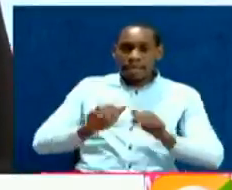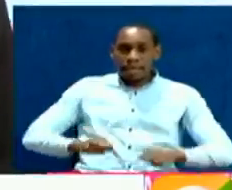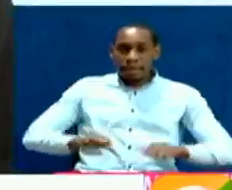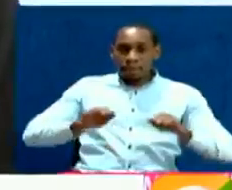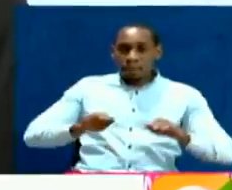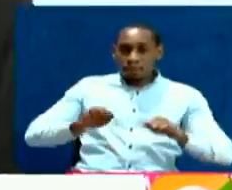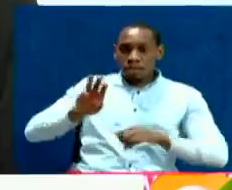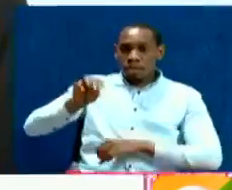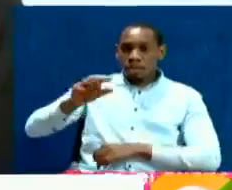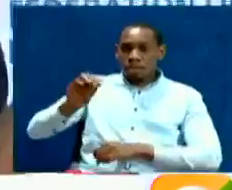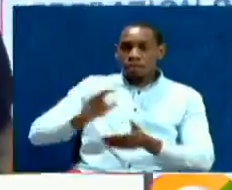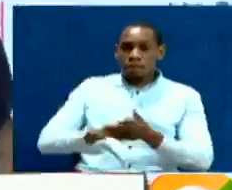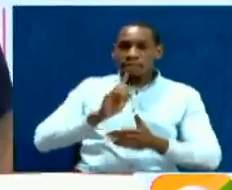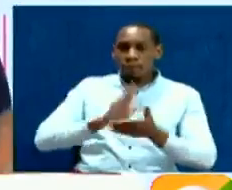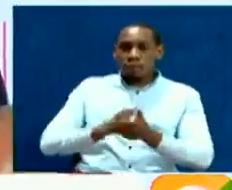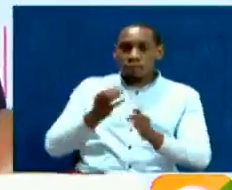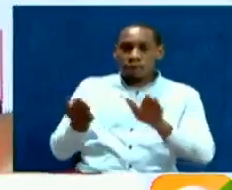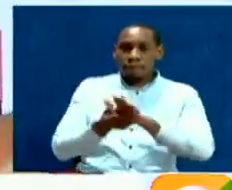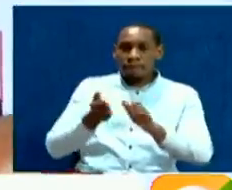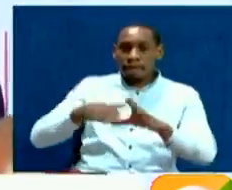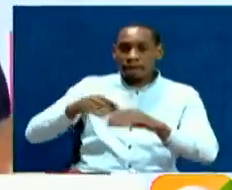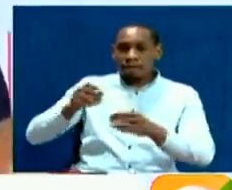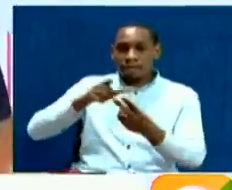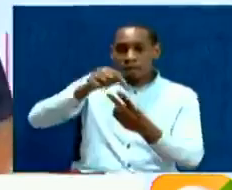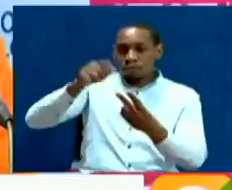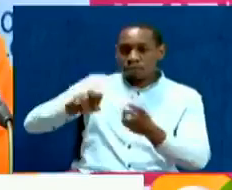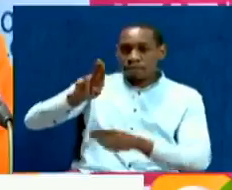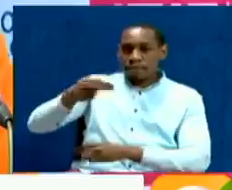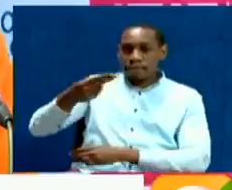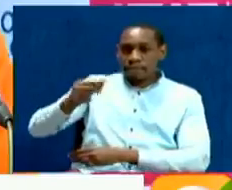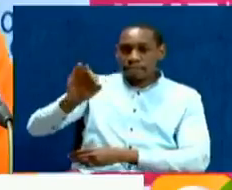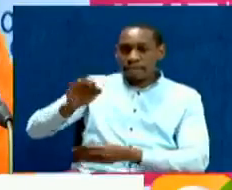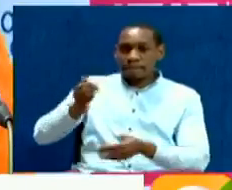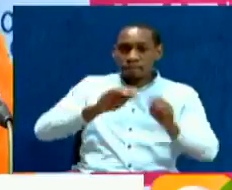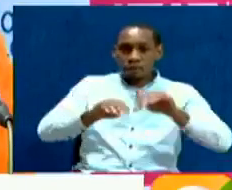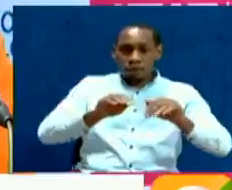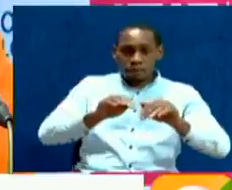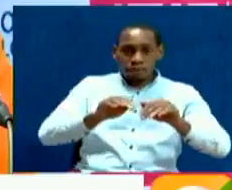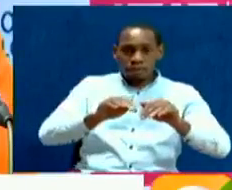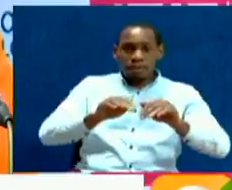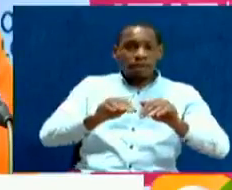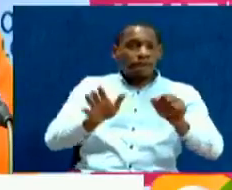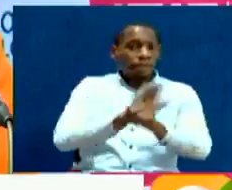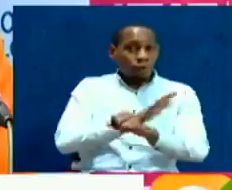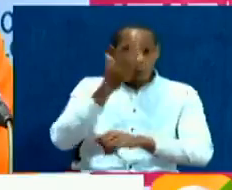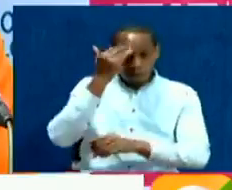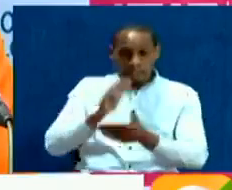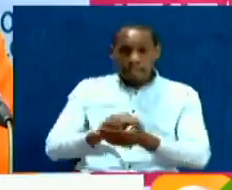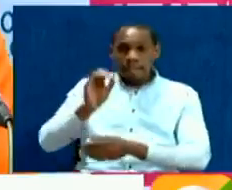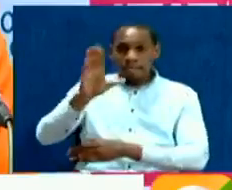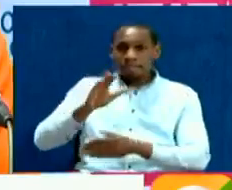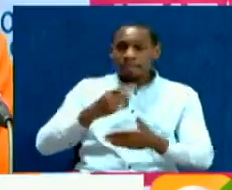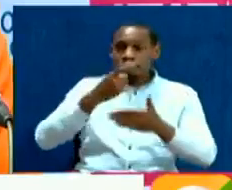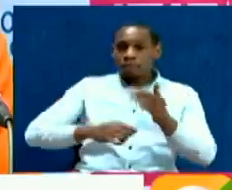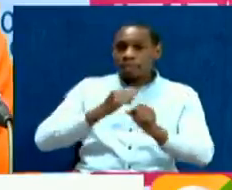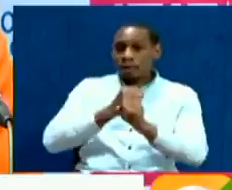Mugo added that they have applied for an opt-out option on NHIF contributions in the entirety due to the high cost